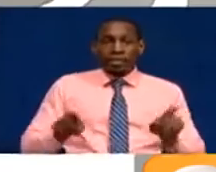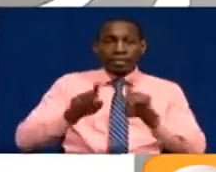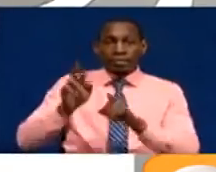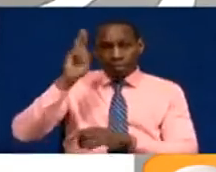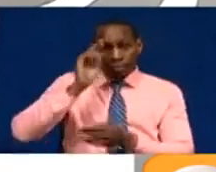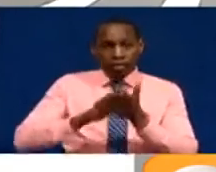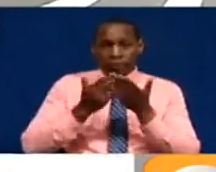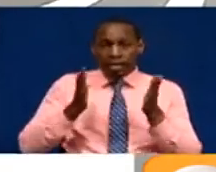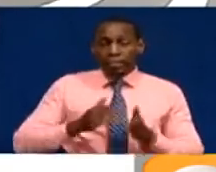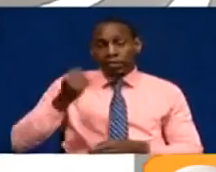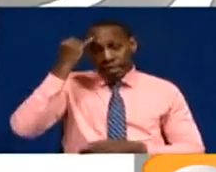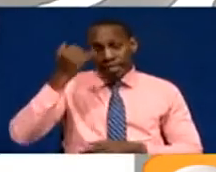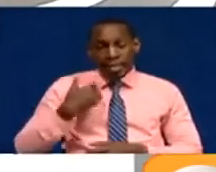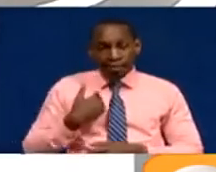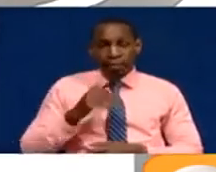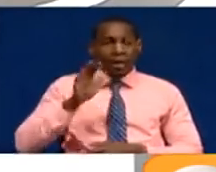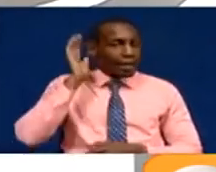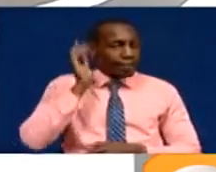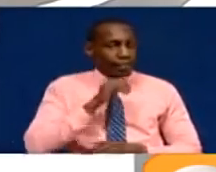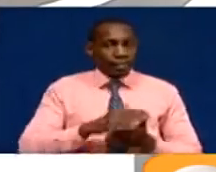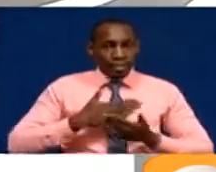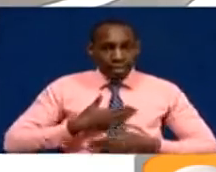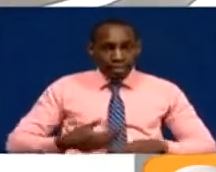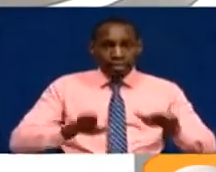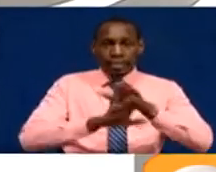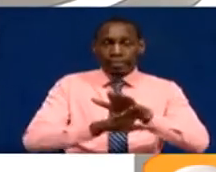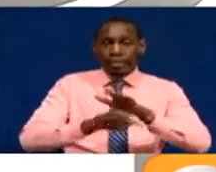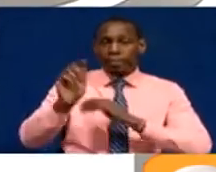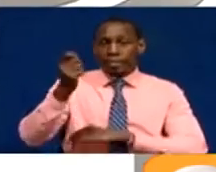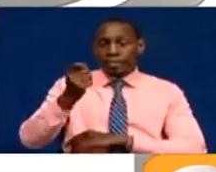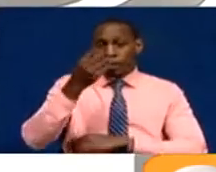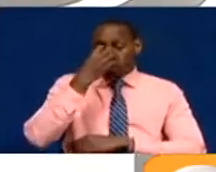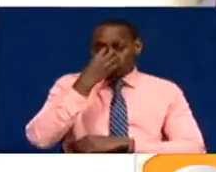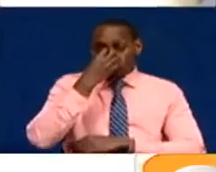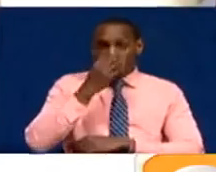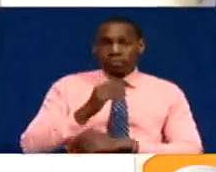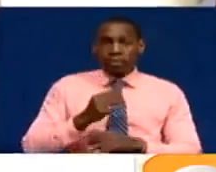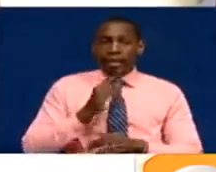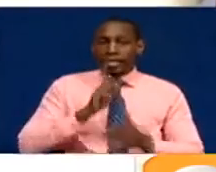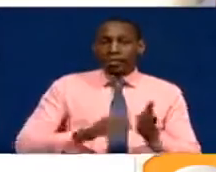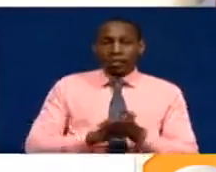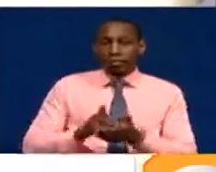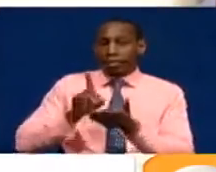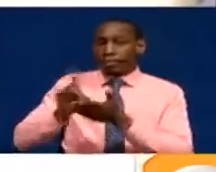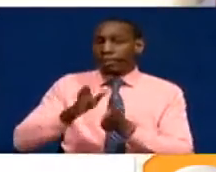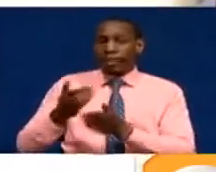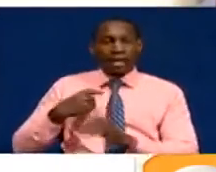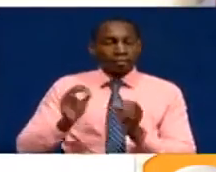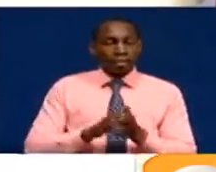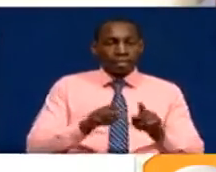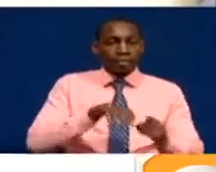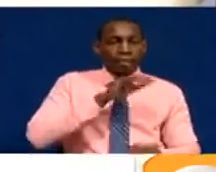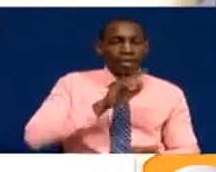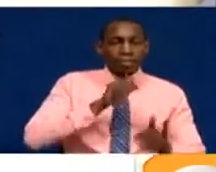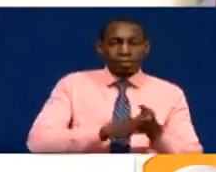reason nobody seems to have any idea about that, you've heard His Excellency Deputy President William Ruto has said there was no such thing. Raila Odinga